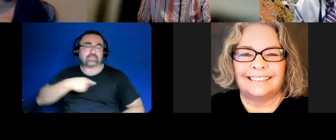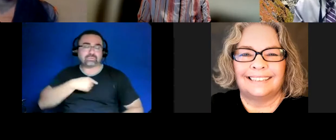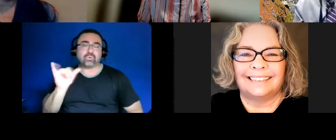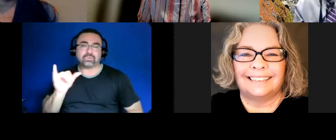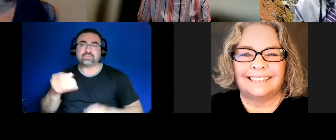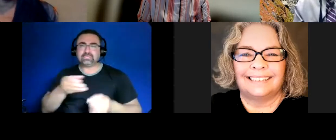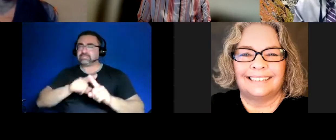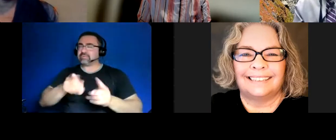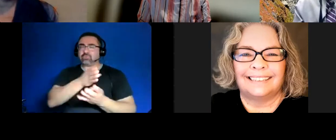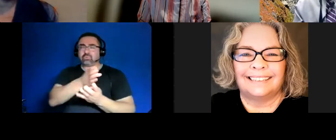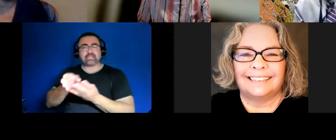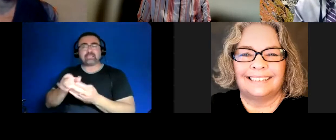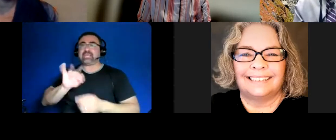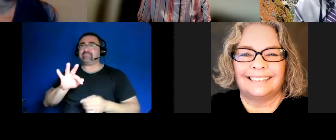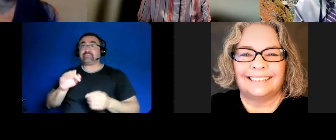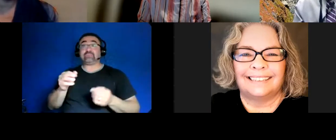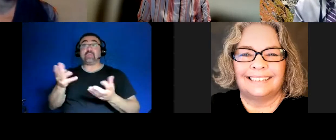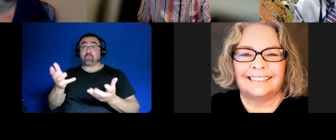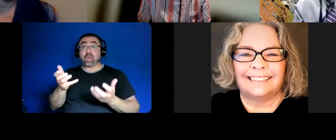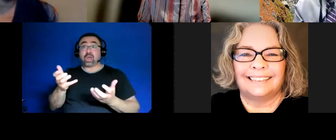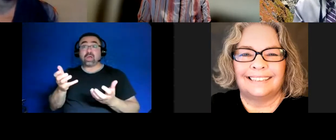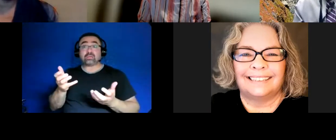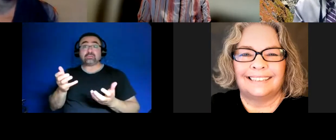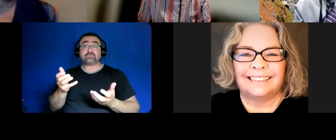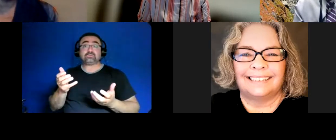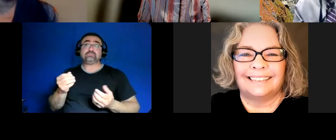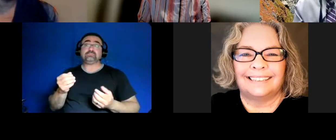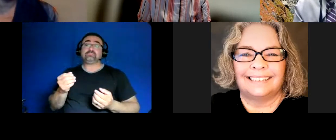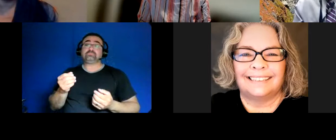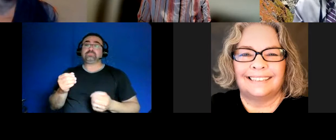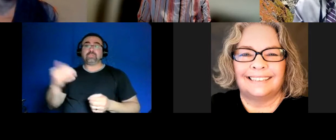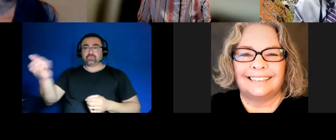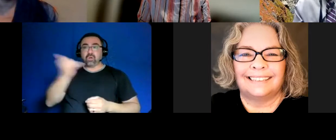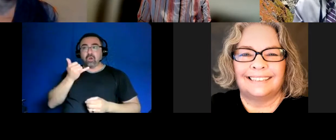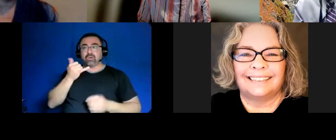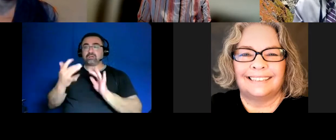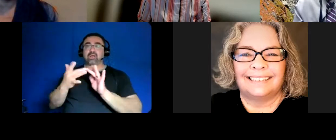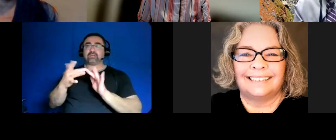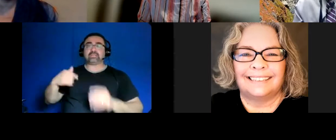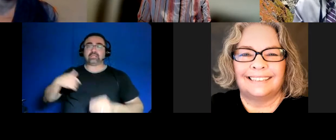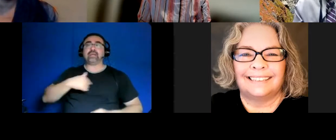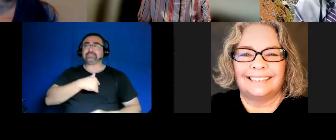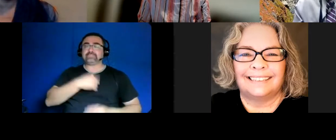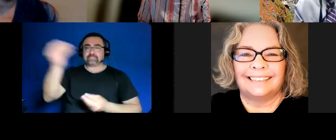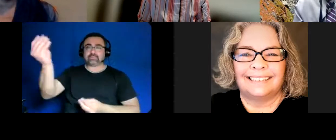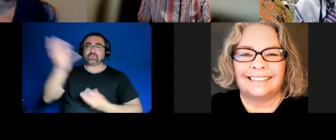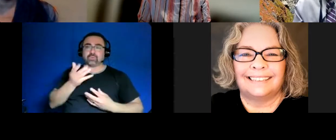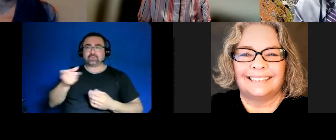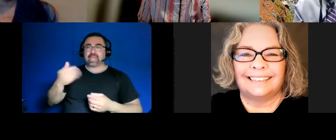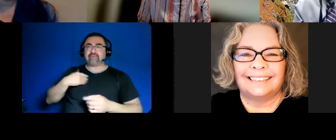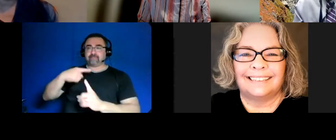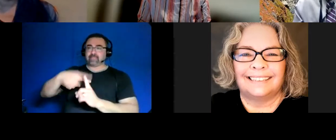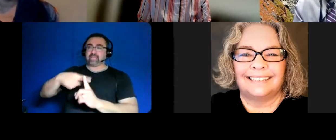ways. And if they do wish also, they can also call and contact us to let us know that there is a